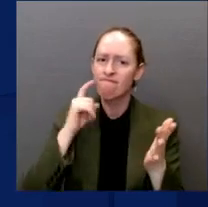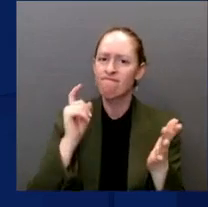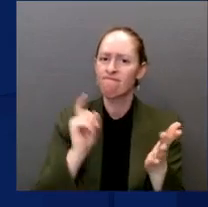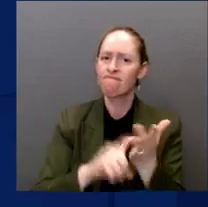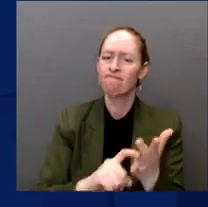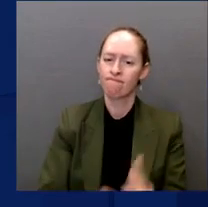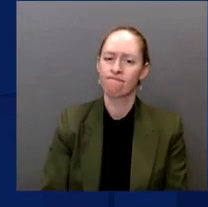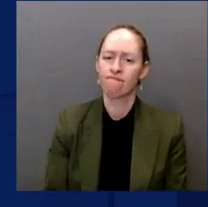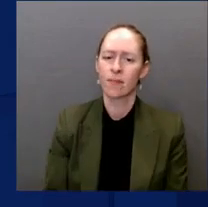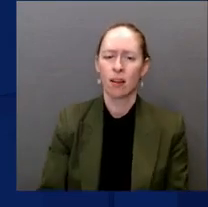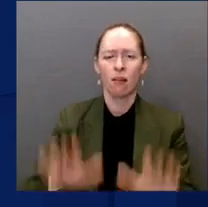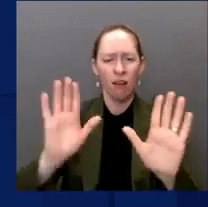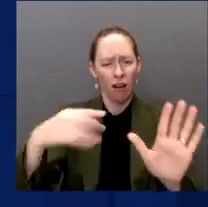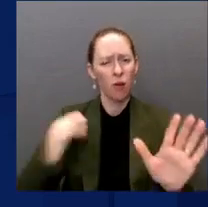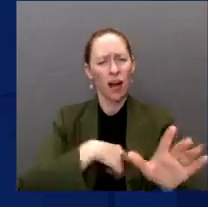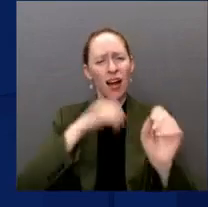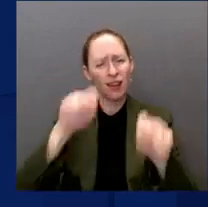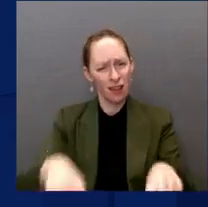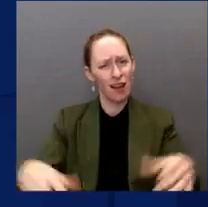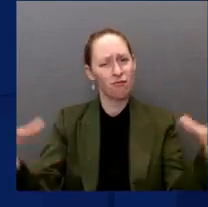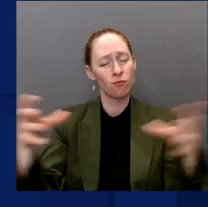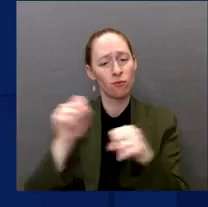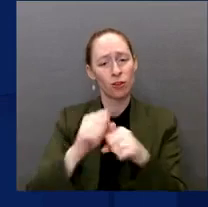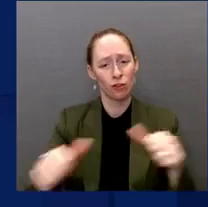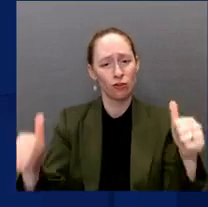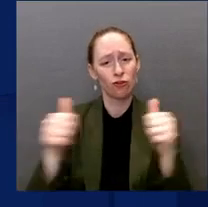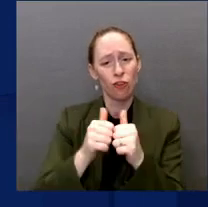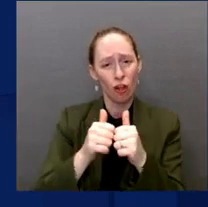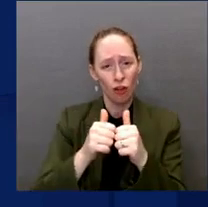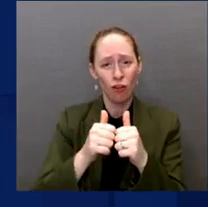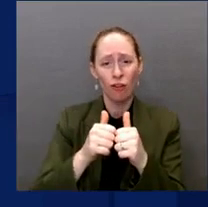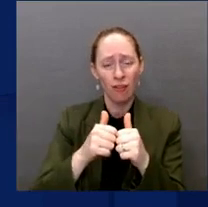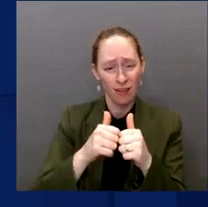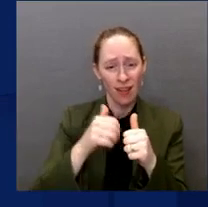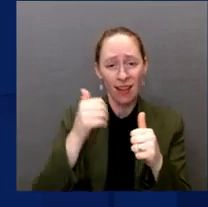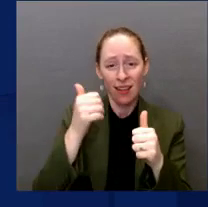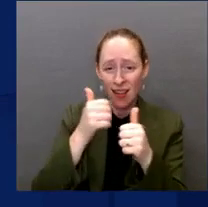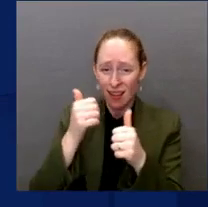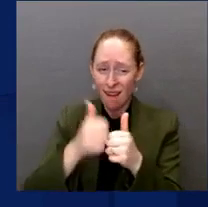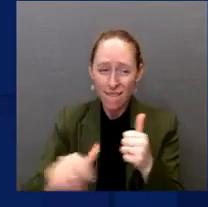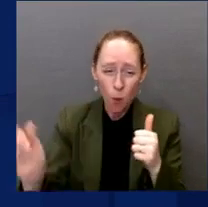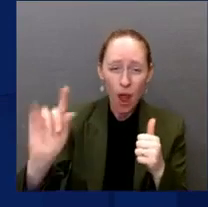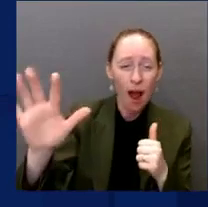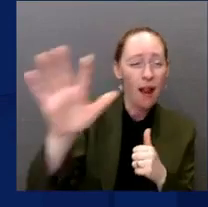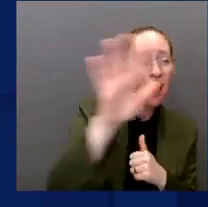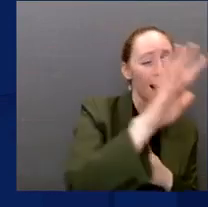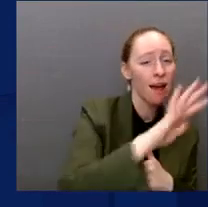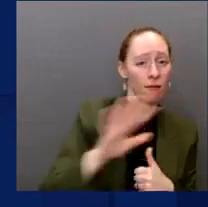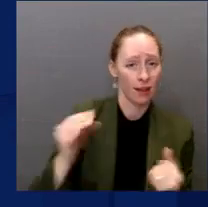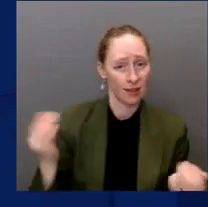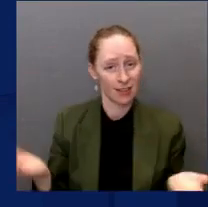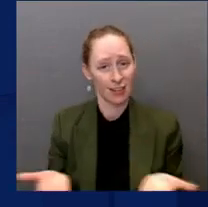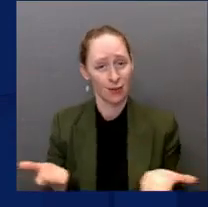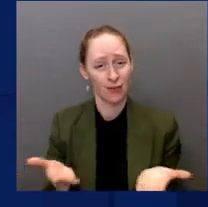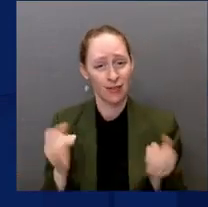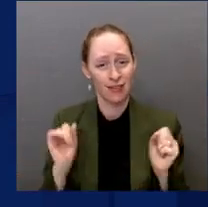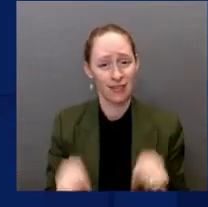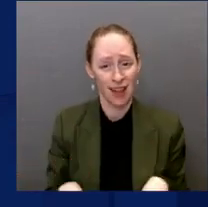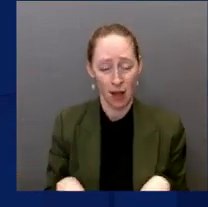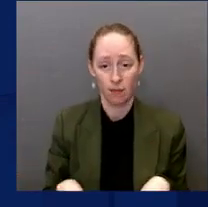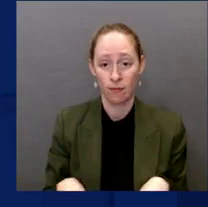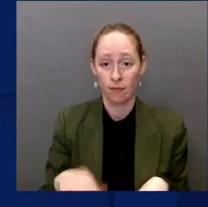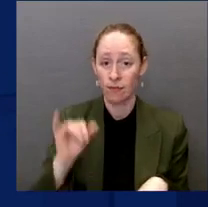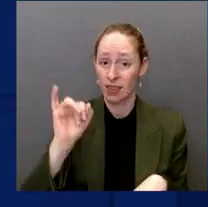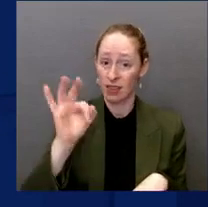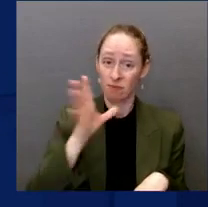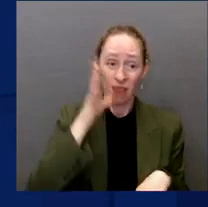country, no matter what else divides us, if a parent cannot feed a child, there's nothing else that matters to